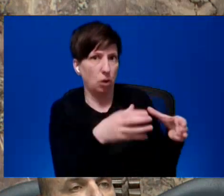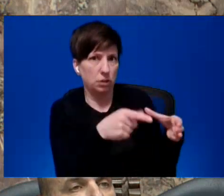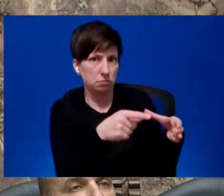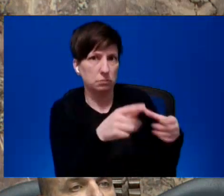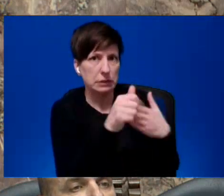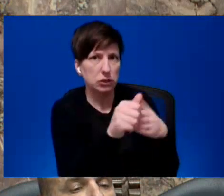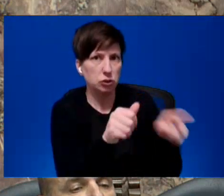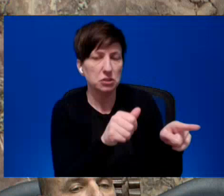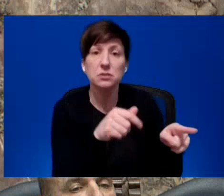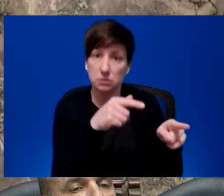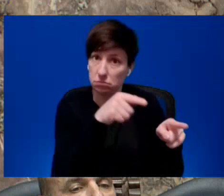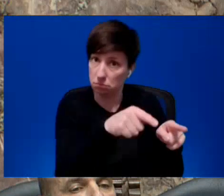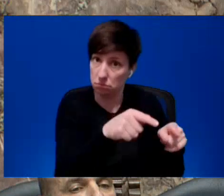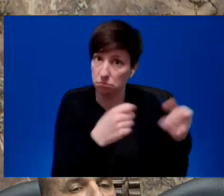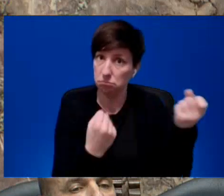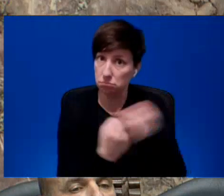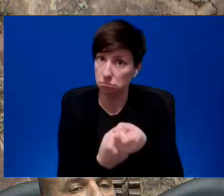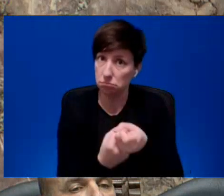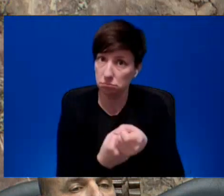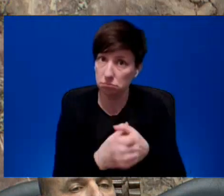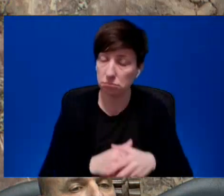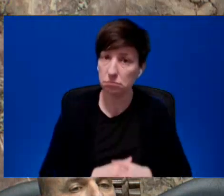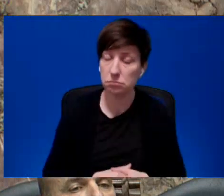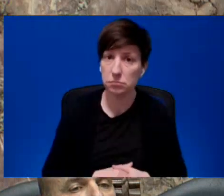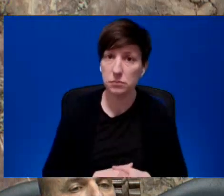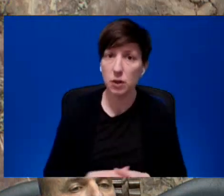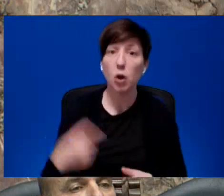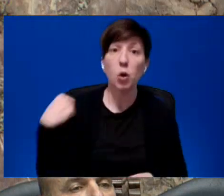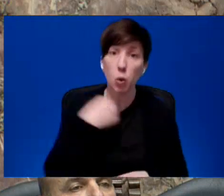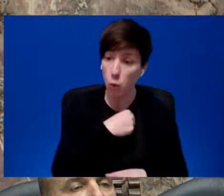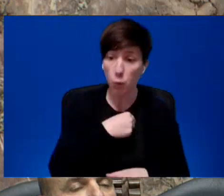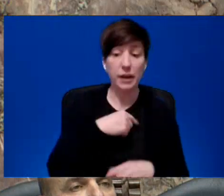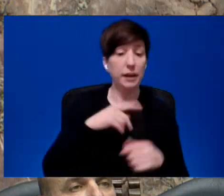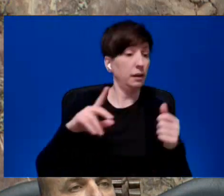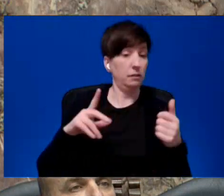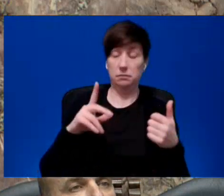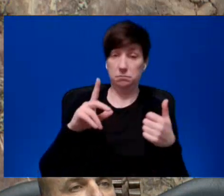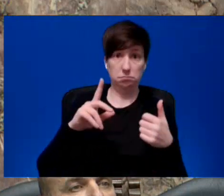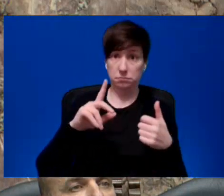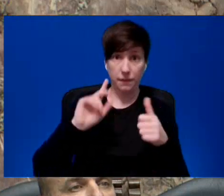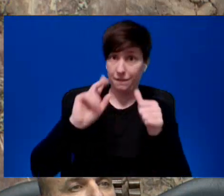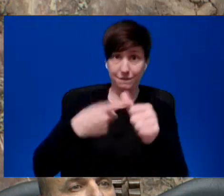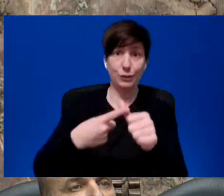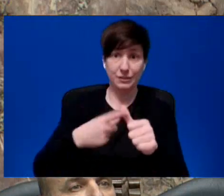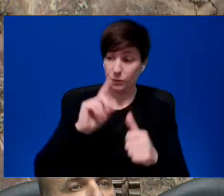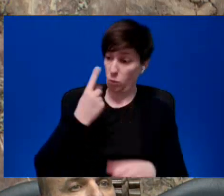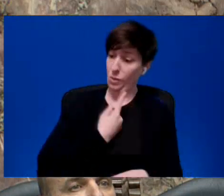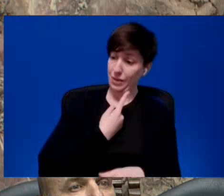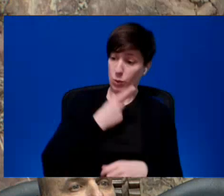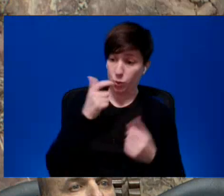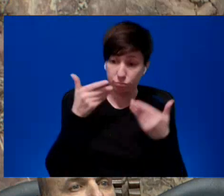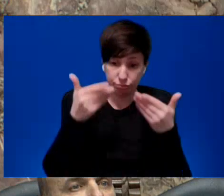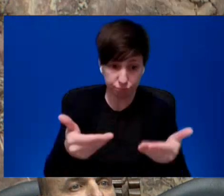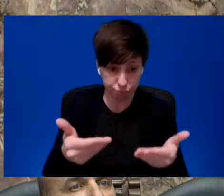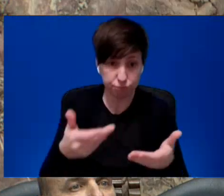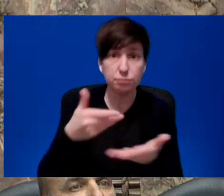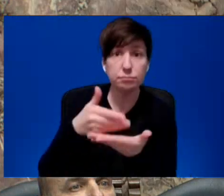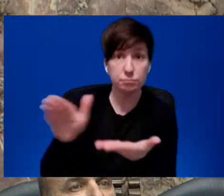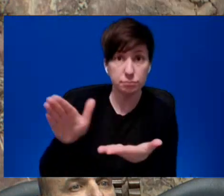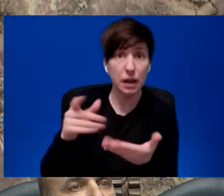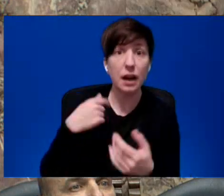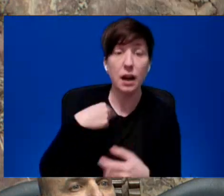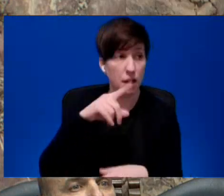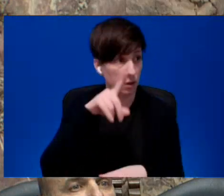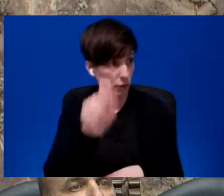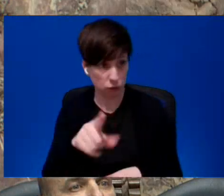America. We were the jurisdiction that took that action. We were the only ones. In fact, the question at the time is, would we deliver? And we did, Honourable